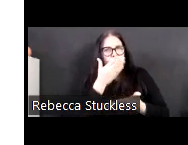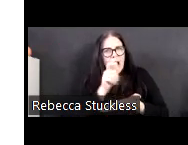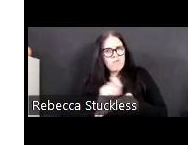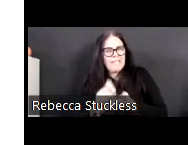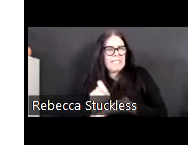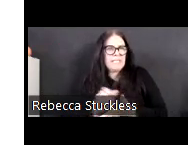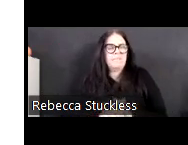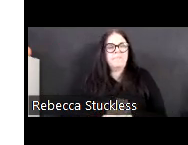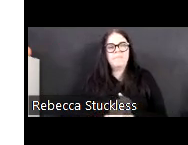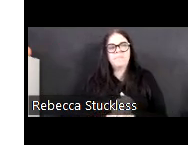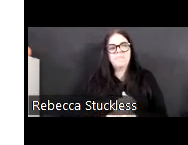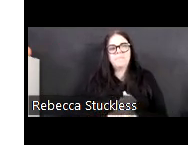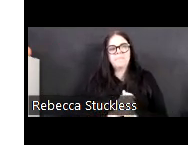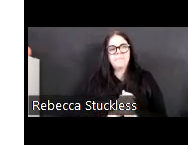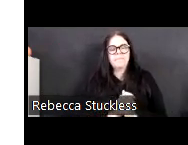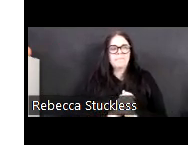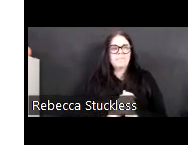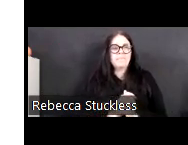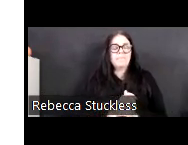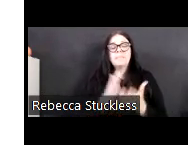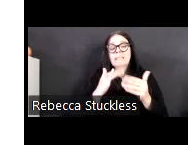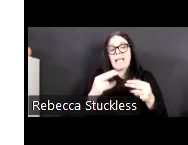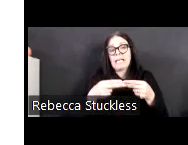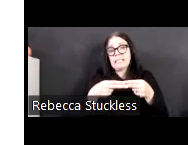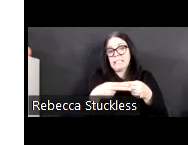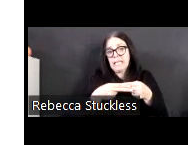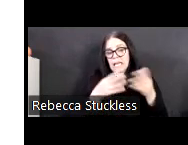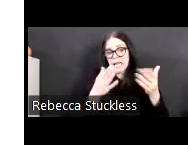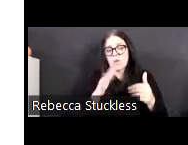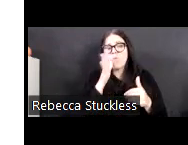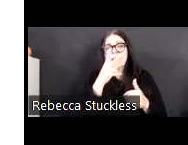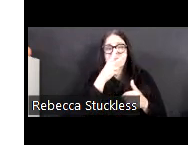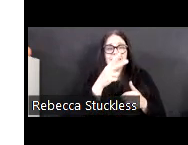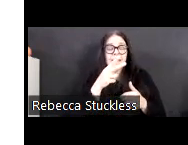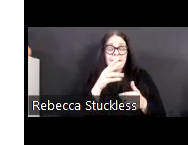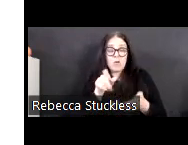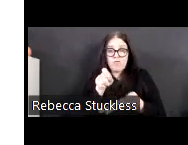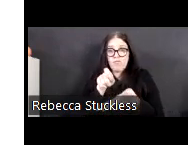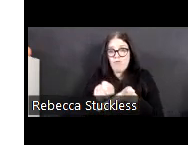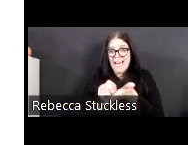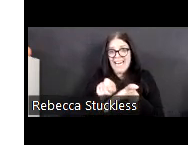So in the next slide, you'll see that not all writing is